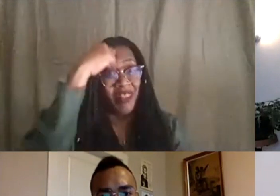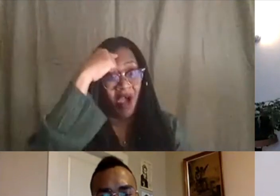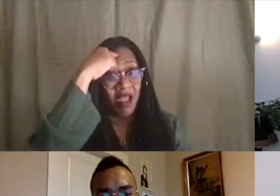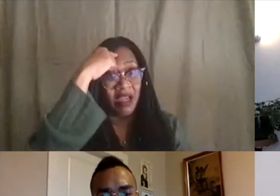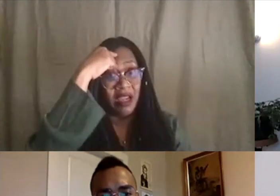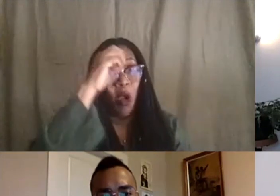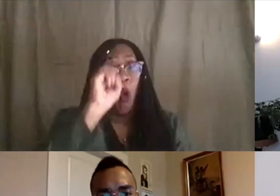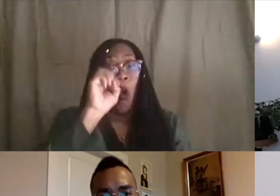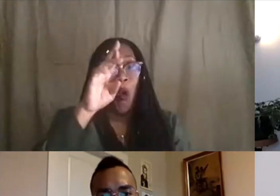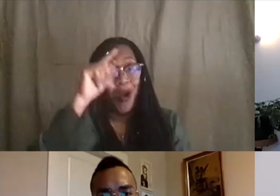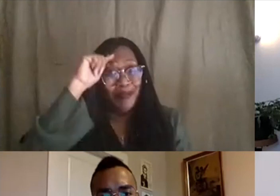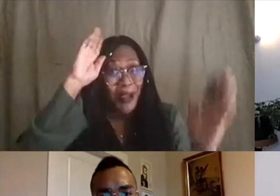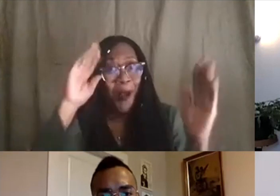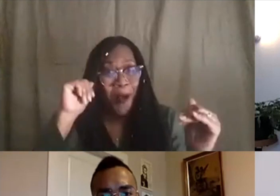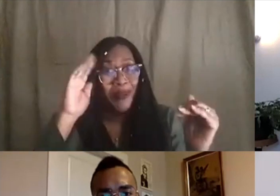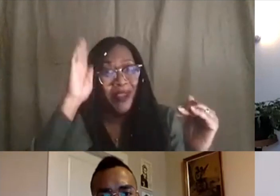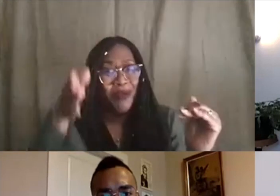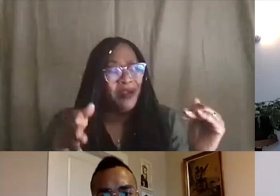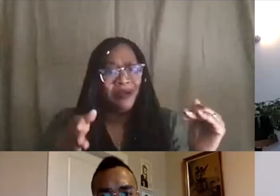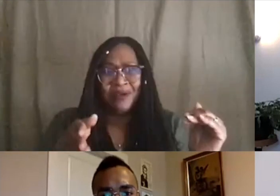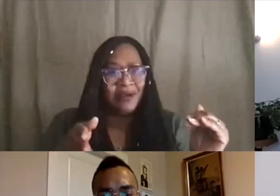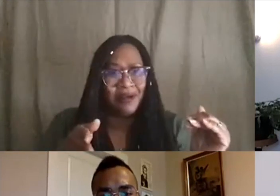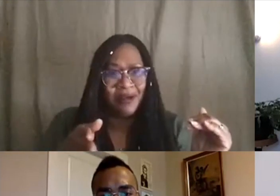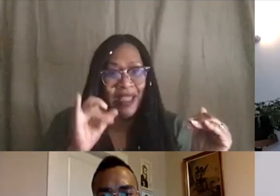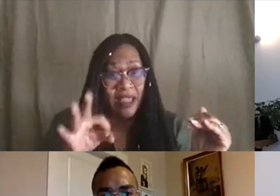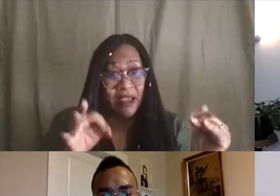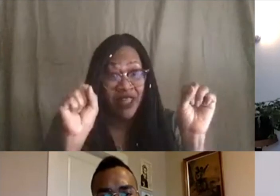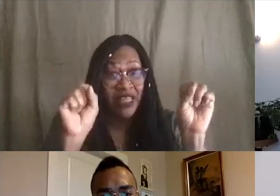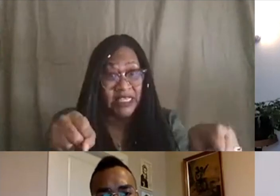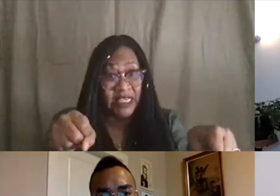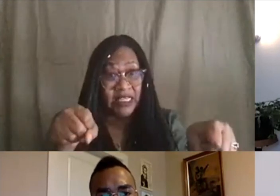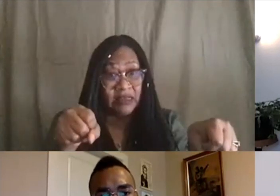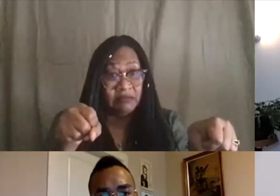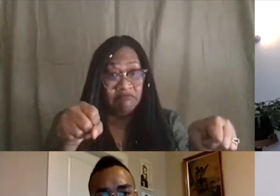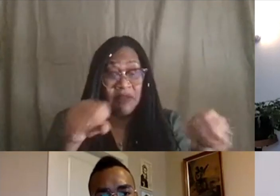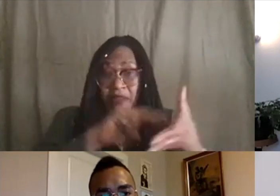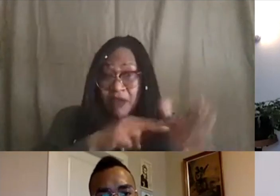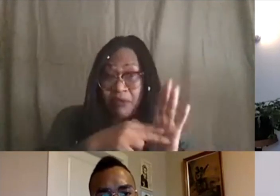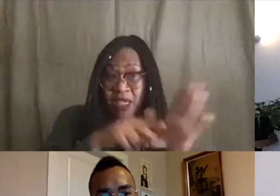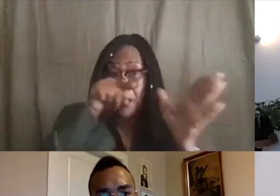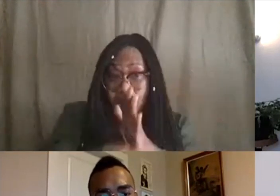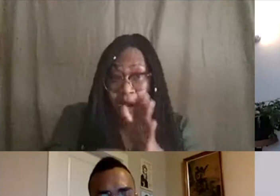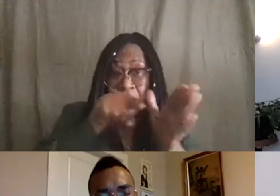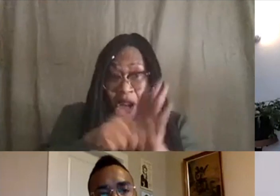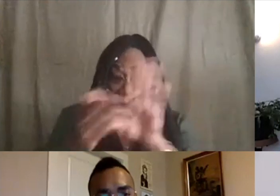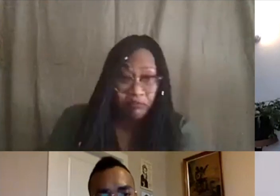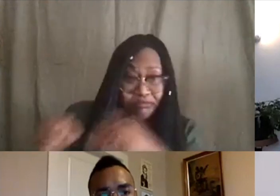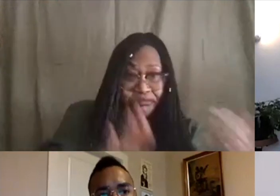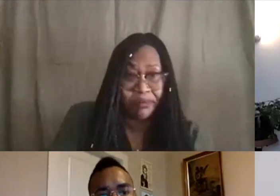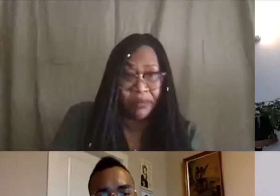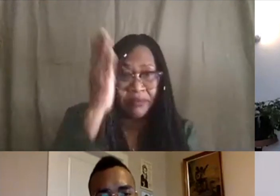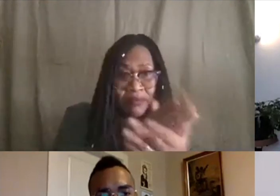will. That if they did, the murders would have ended. But they